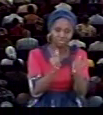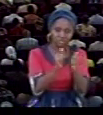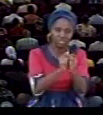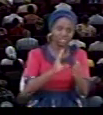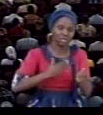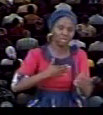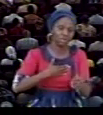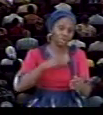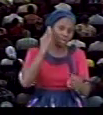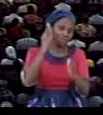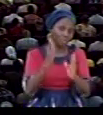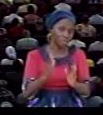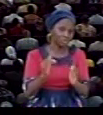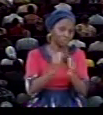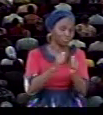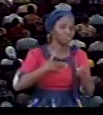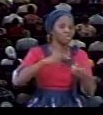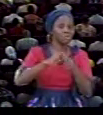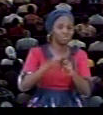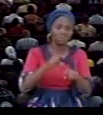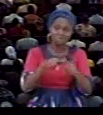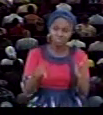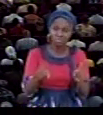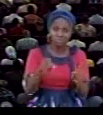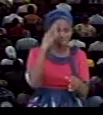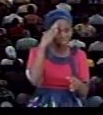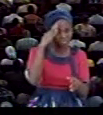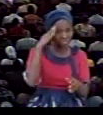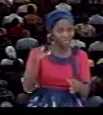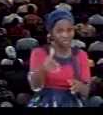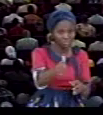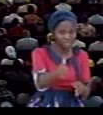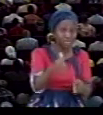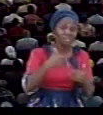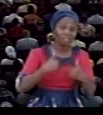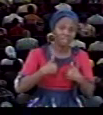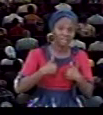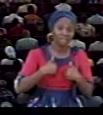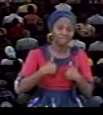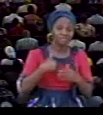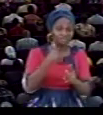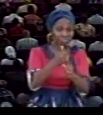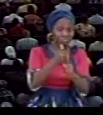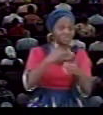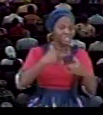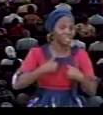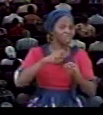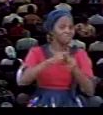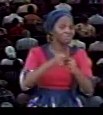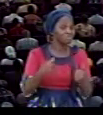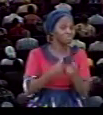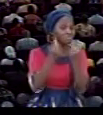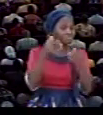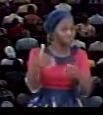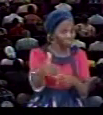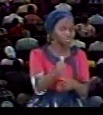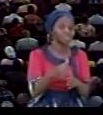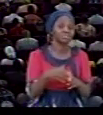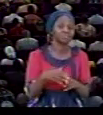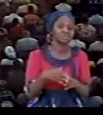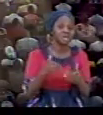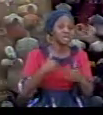pastor. But you know, he's having a great challenge himself. Have you heard? Did you